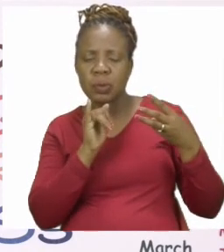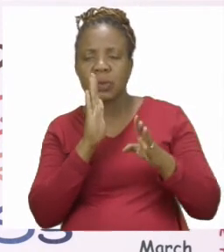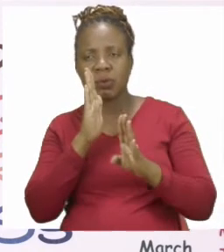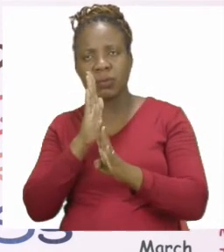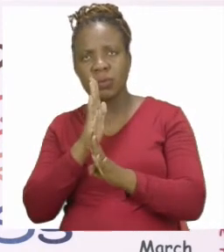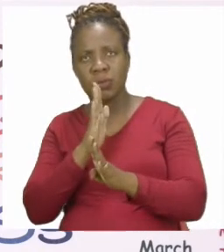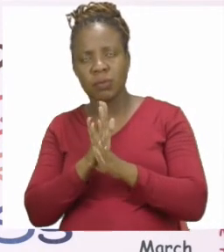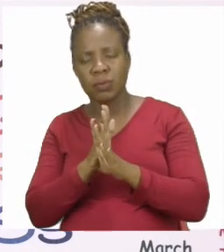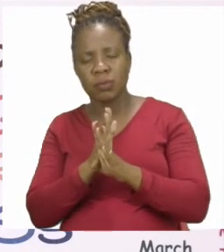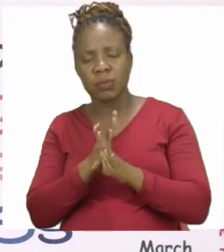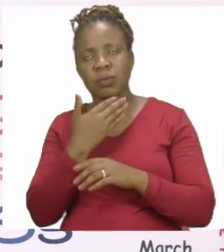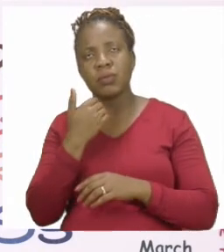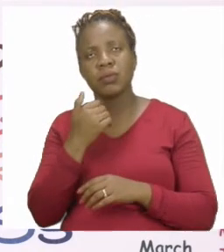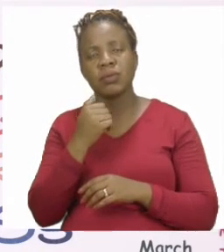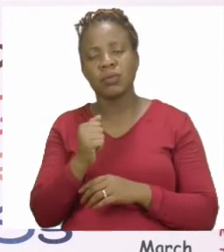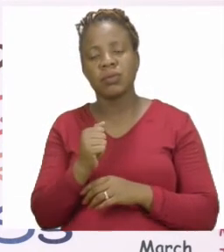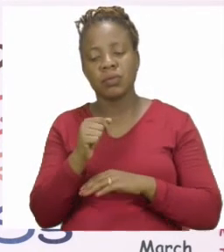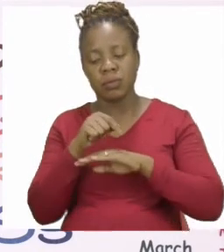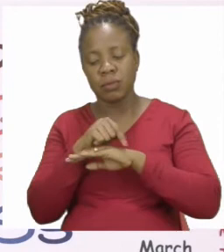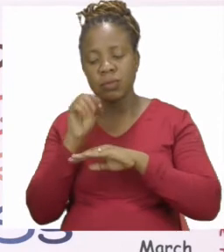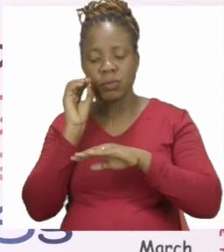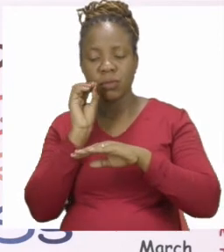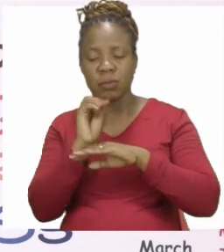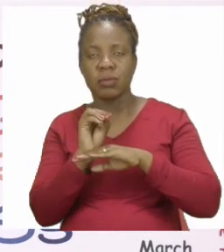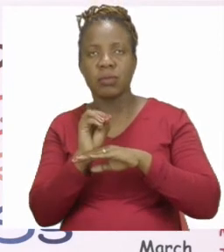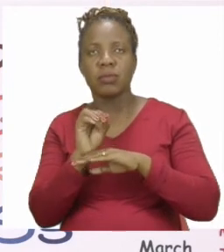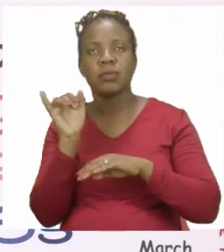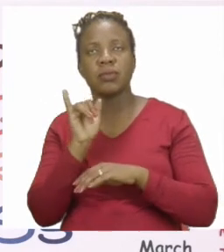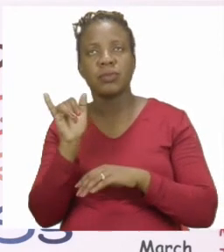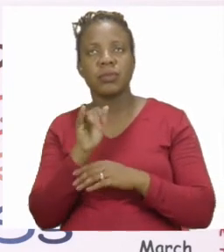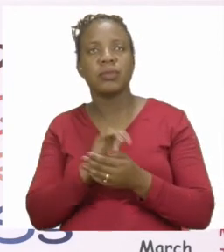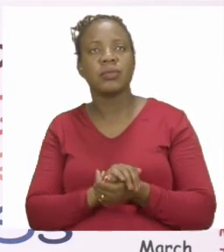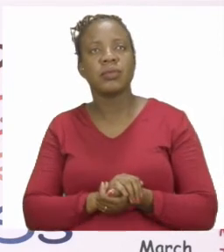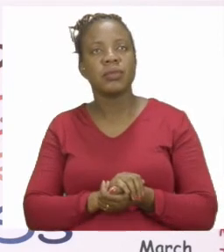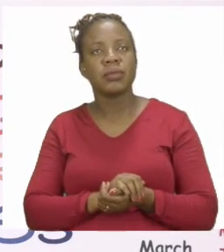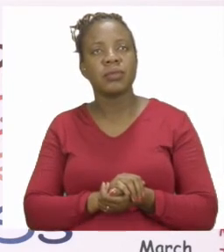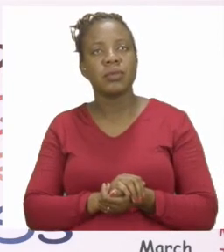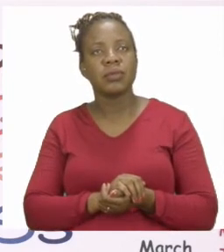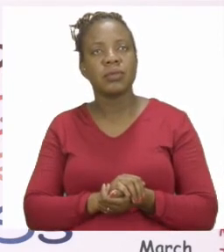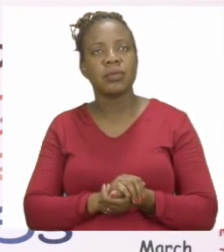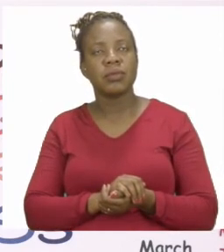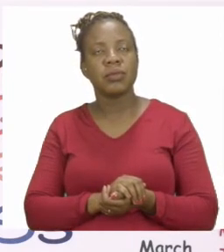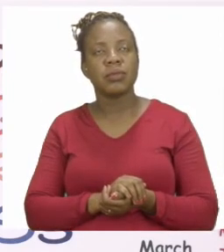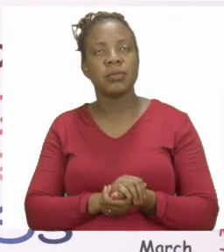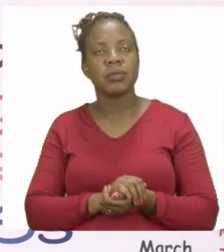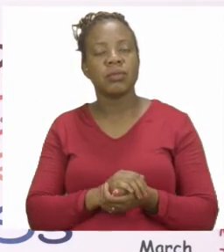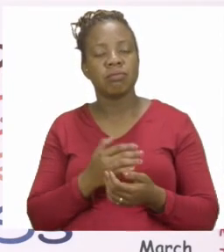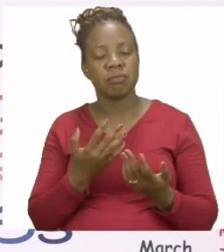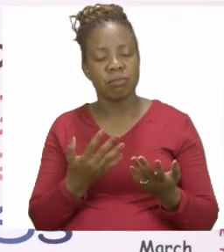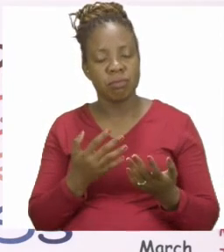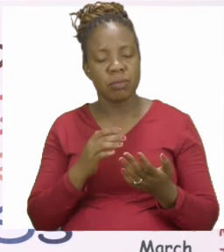fit best in this blank space. Right, let's see. The friends are going